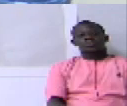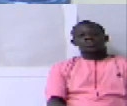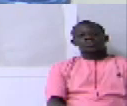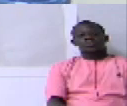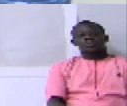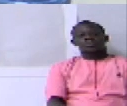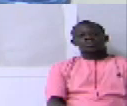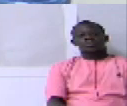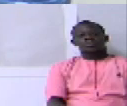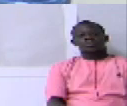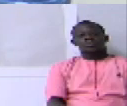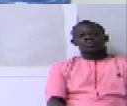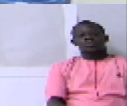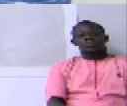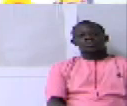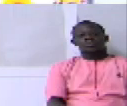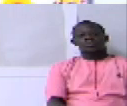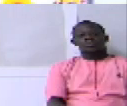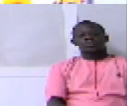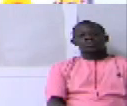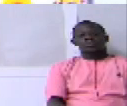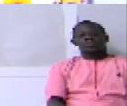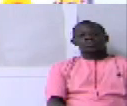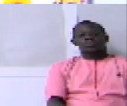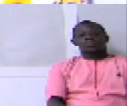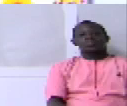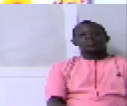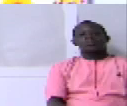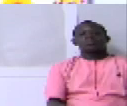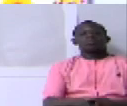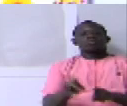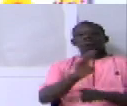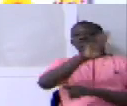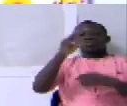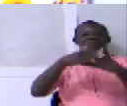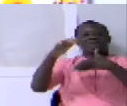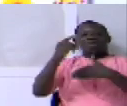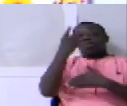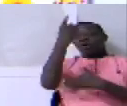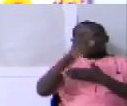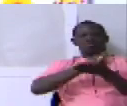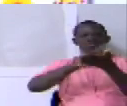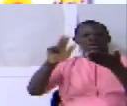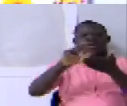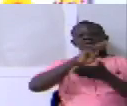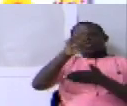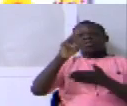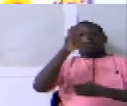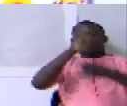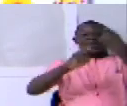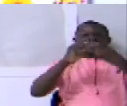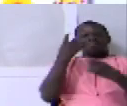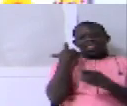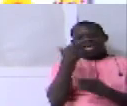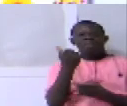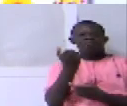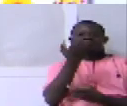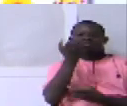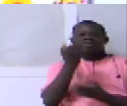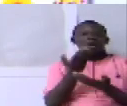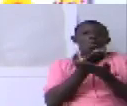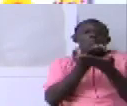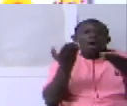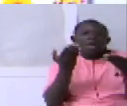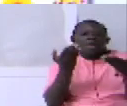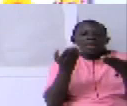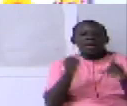le ban. That will not take me 1 week. I will not like the food anymore again. Atenta la lokum fonga ante dafila adomoro la. Why?